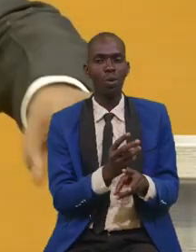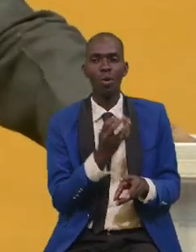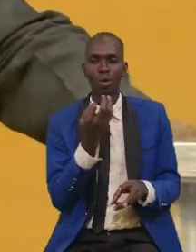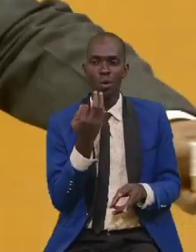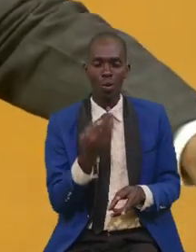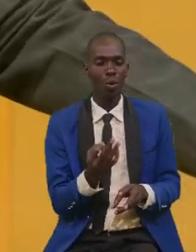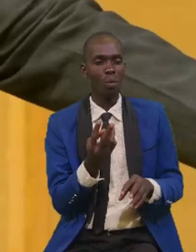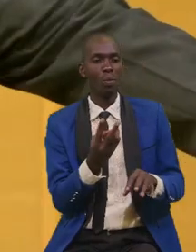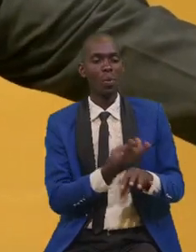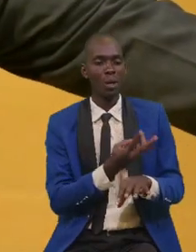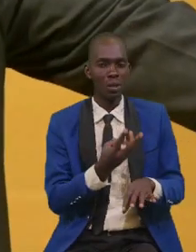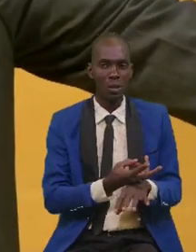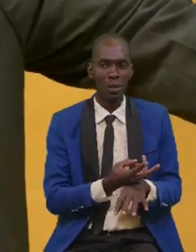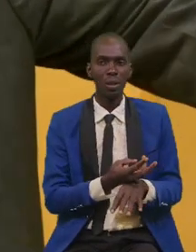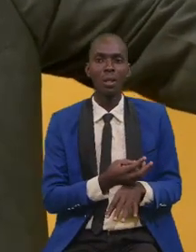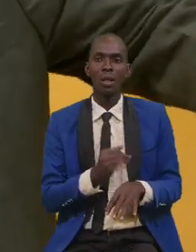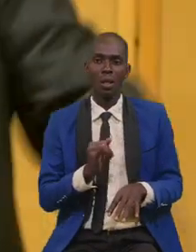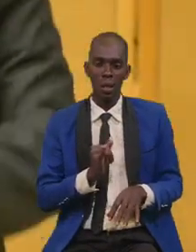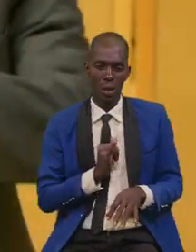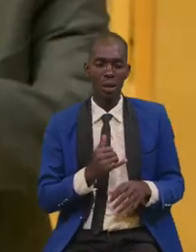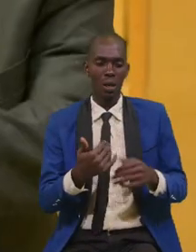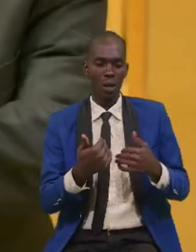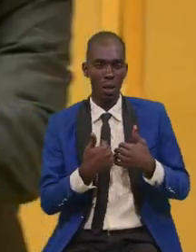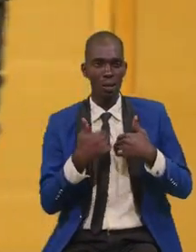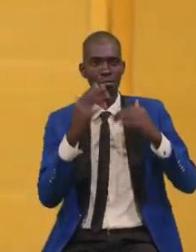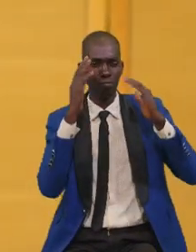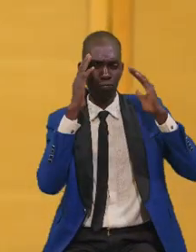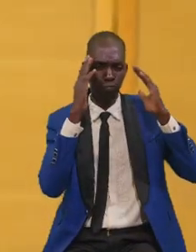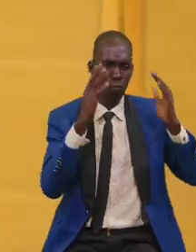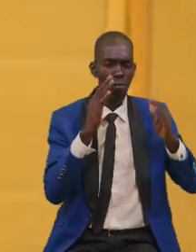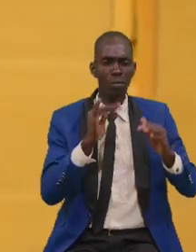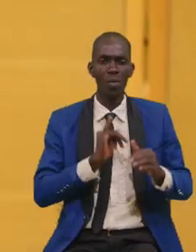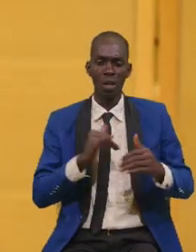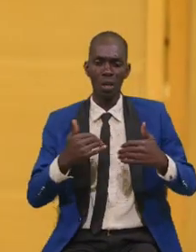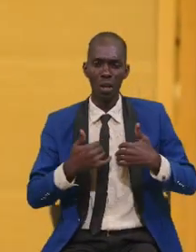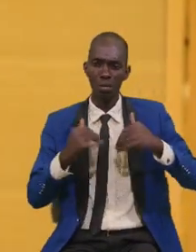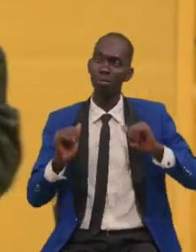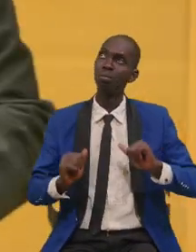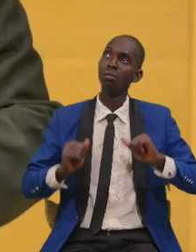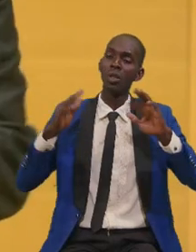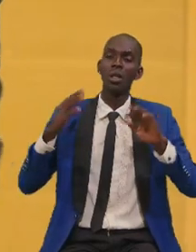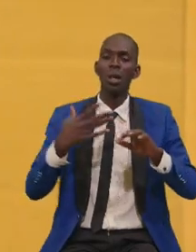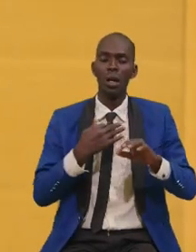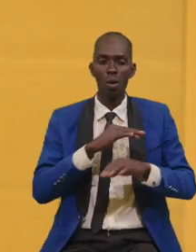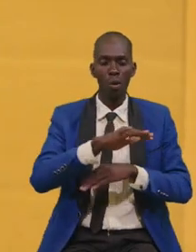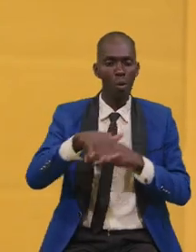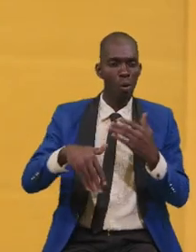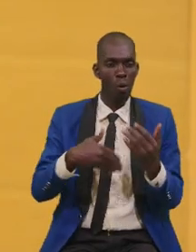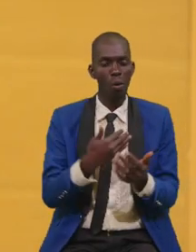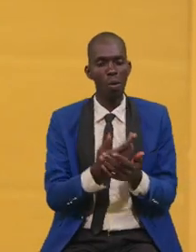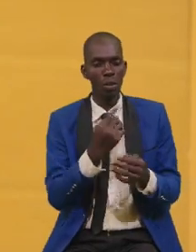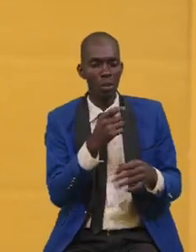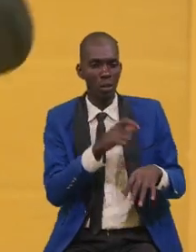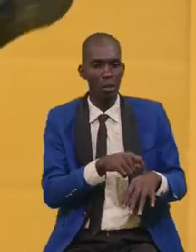I had focus, I had concentration. And I now took all the time that I used to use